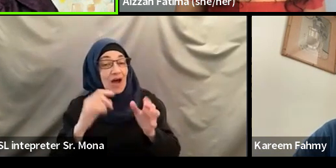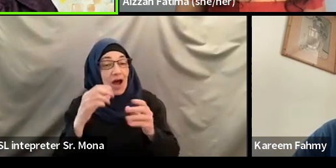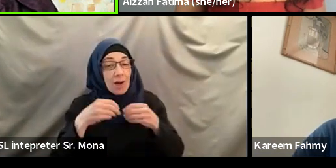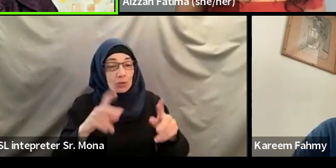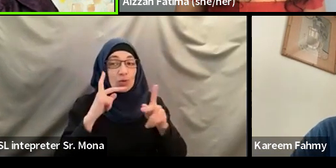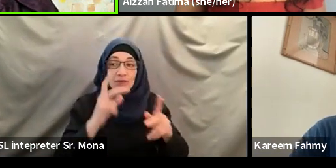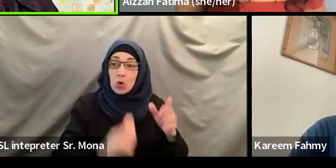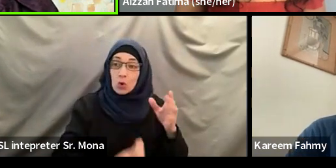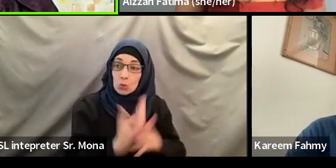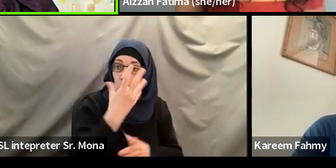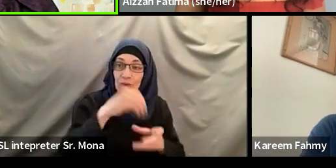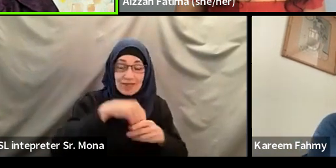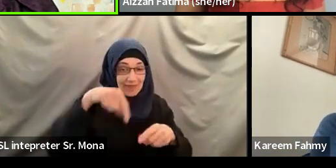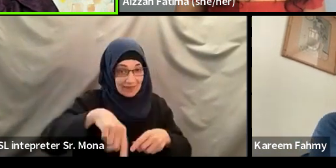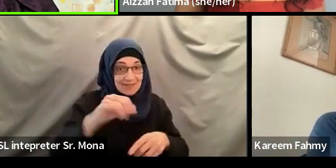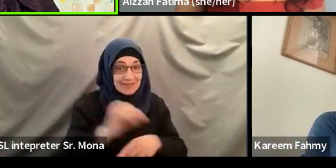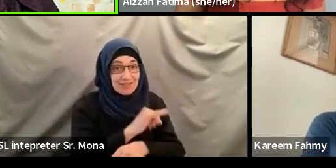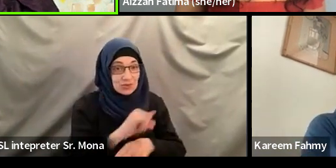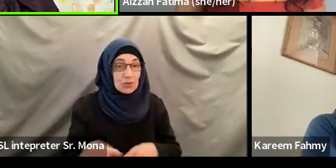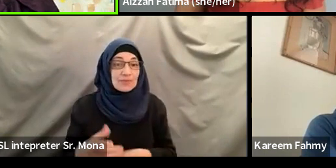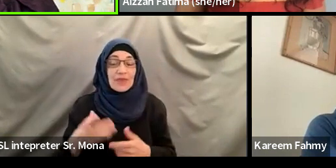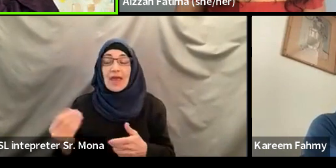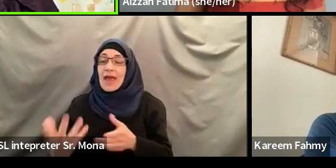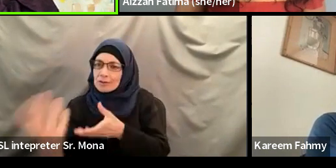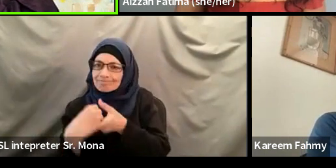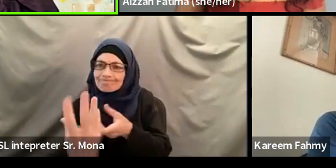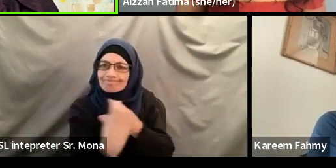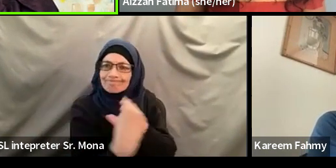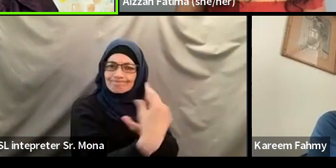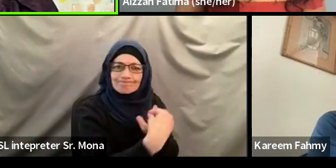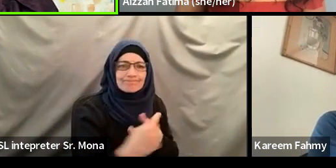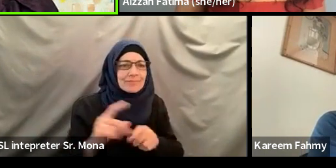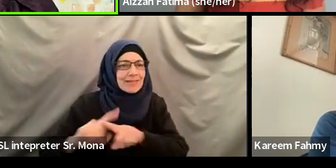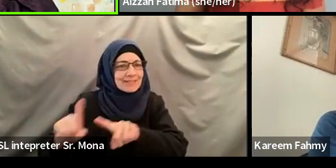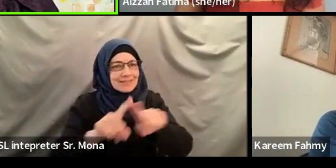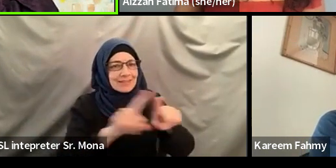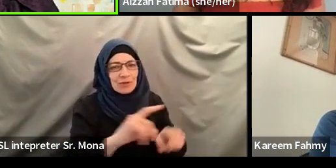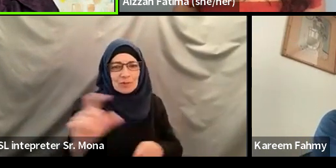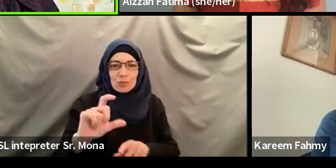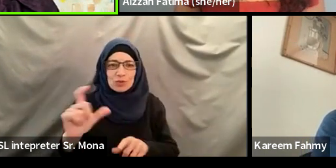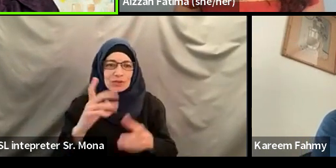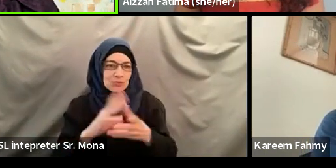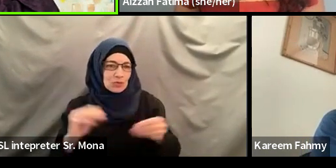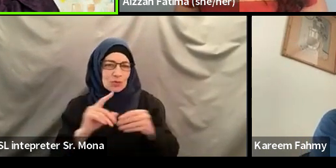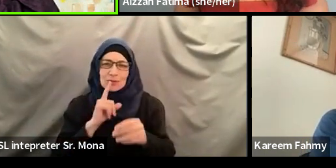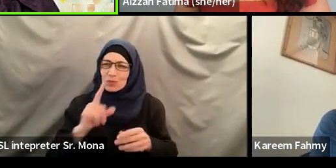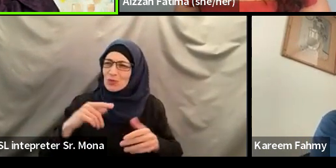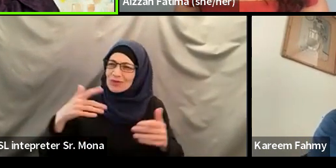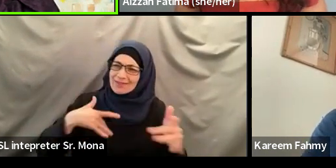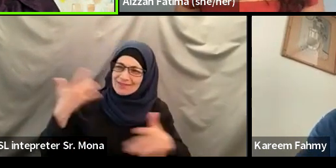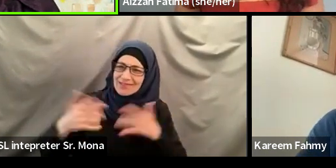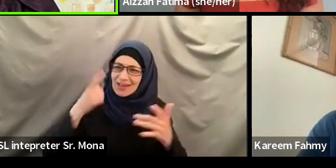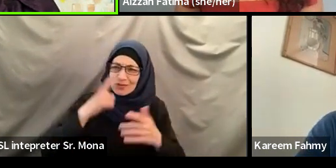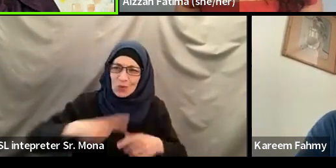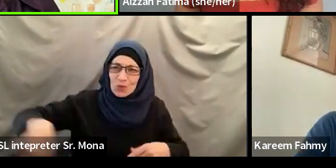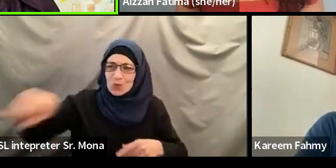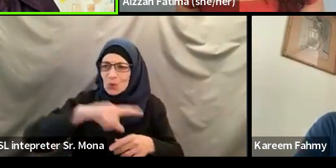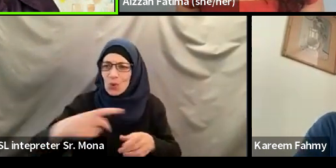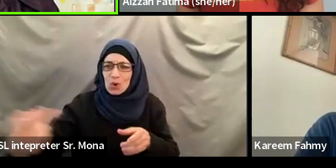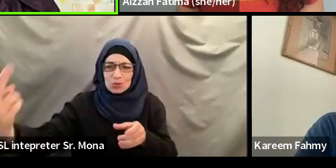to incorporate more nuanced and varied Muslim stories. And I'm so excited for all of you to be joining together in this space